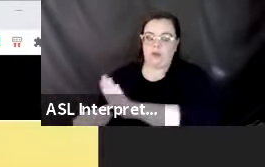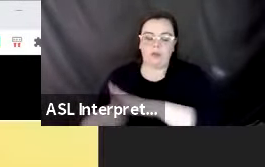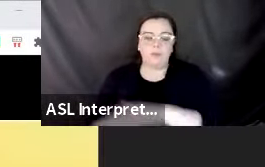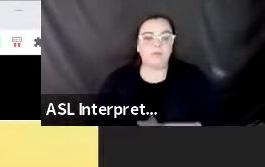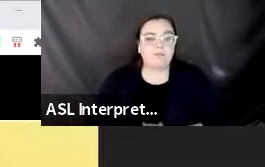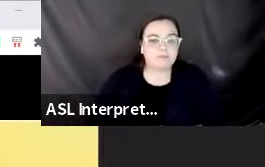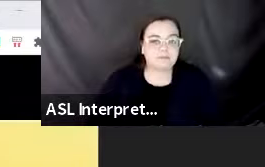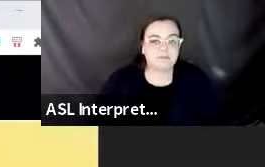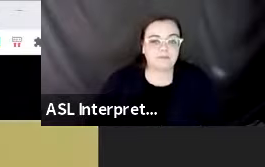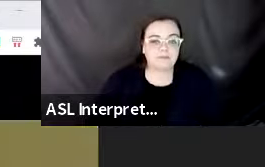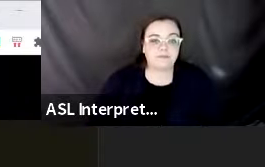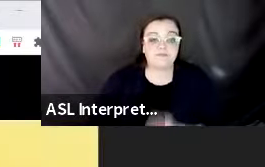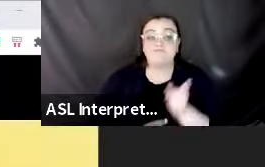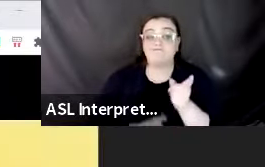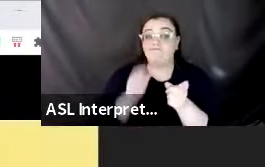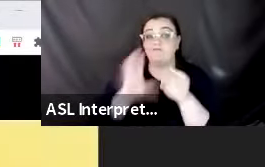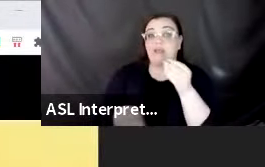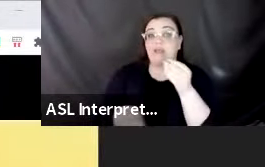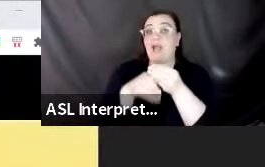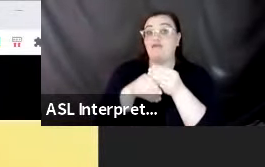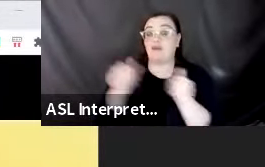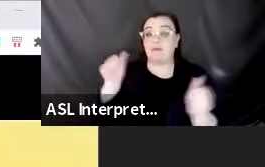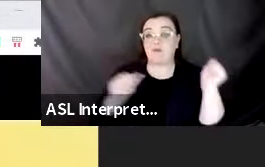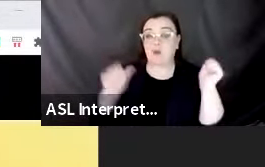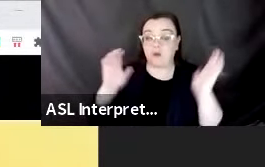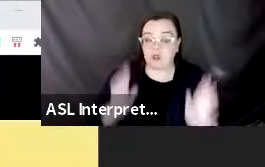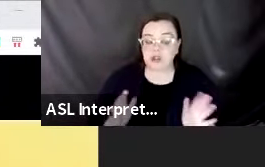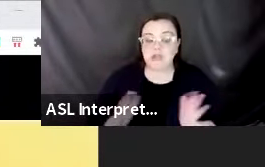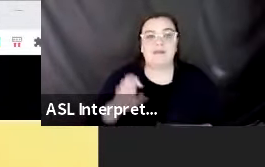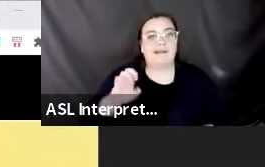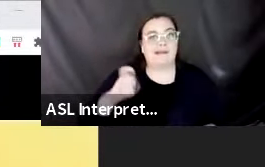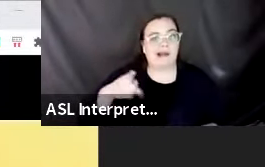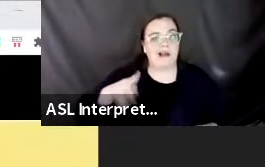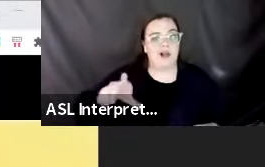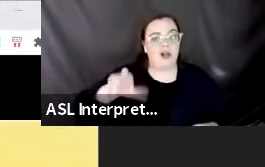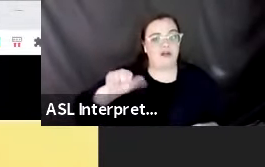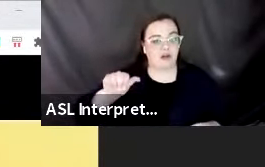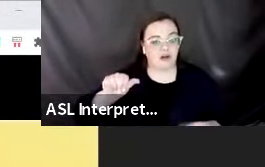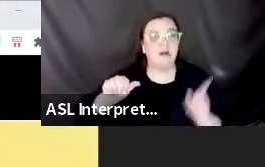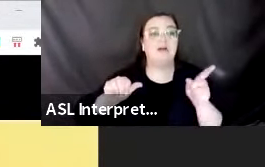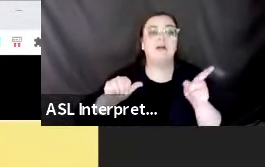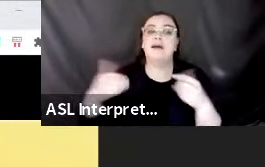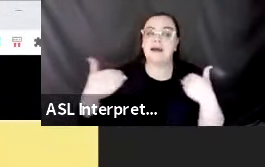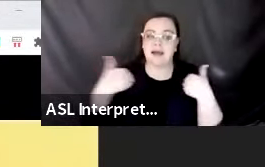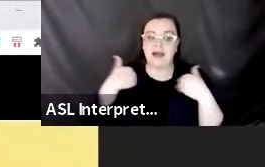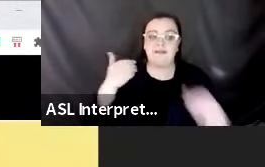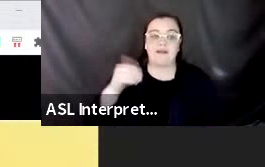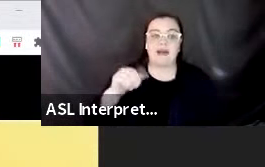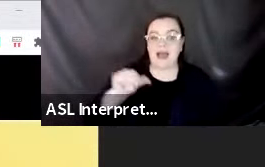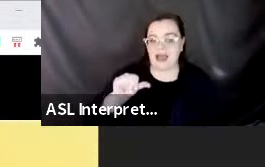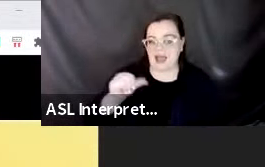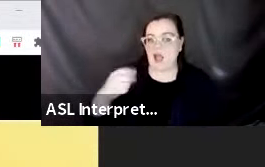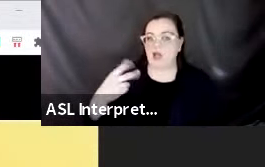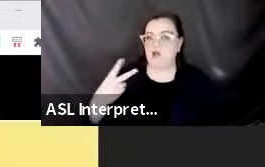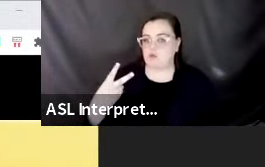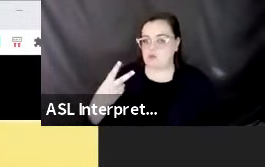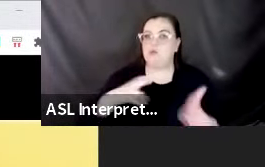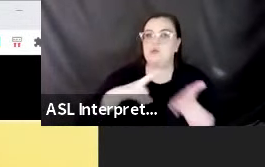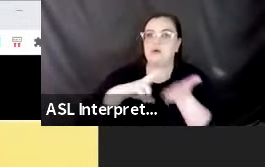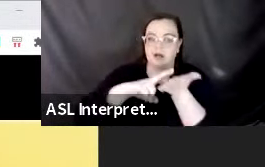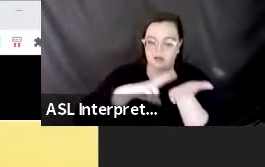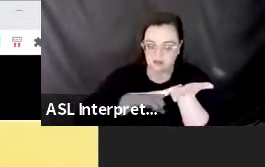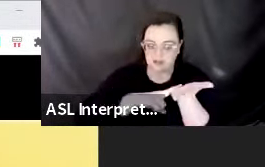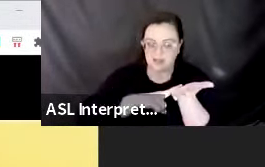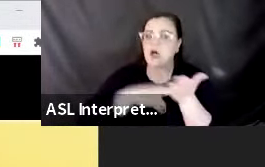Let's talk about extra performers. They have an A2 employment contract, looks very similar to the